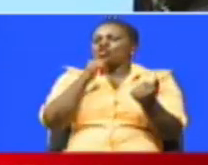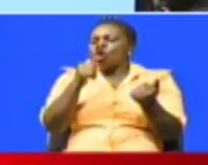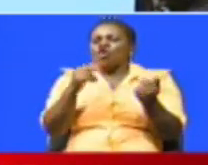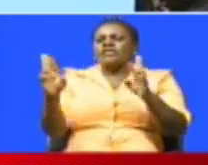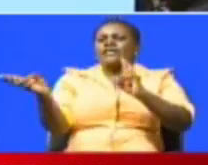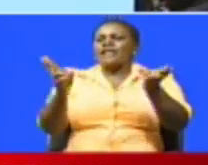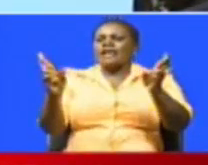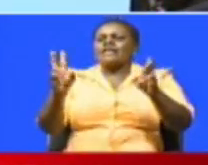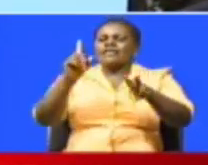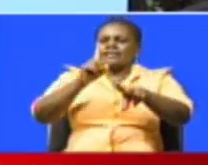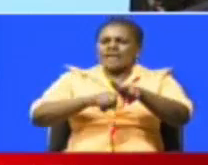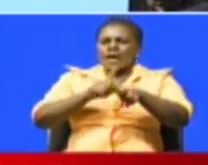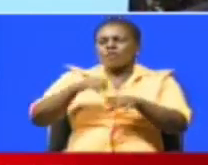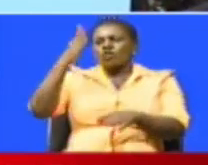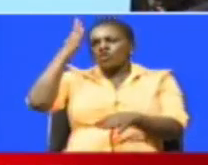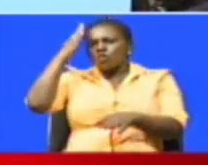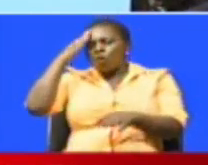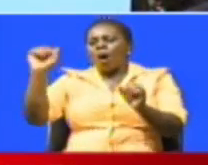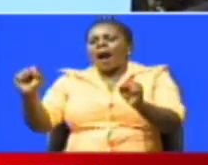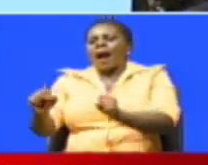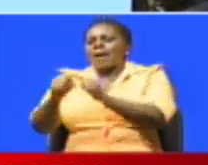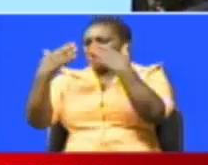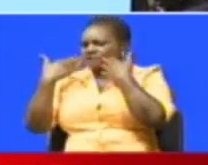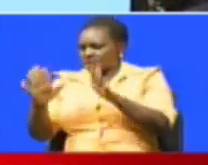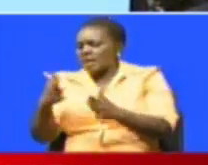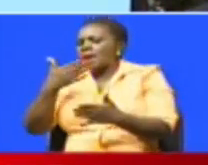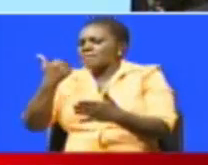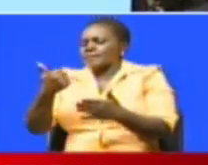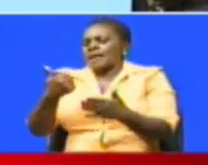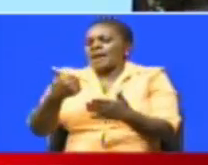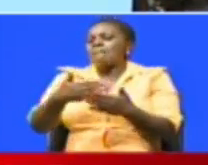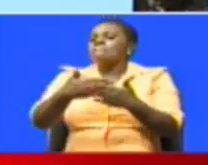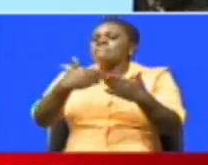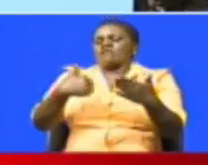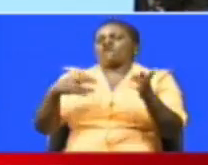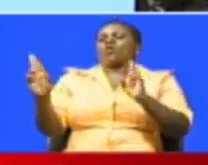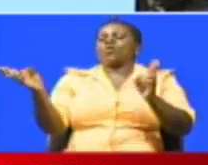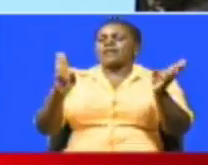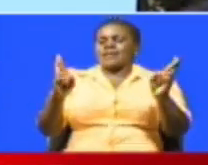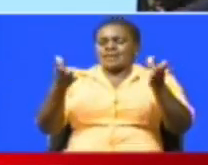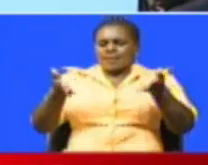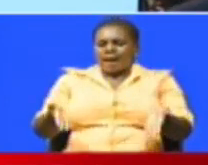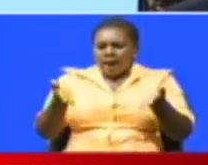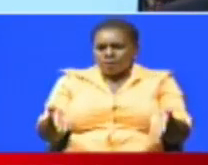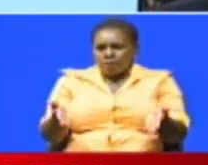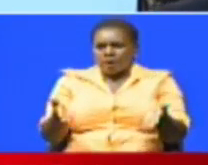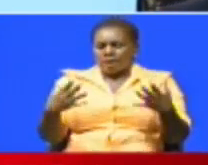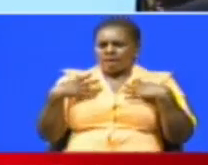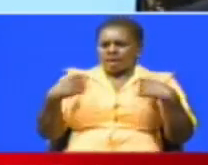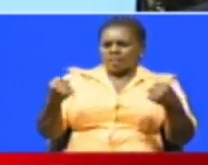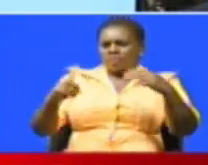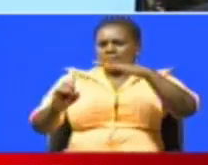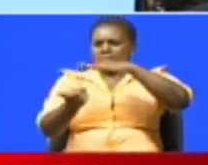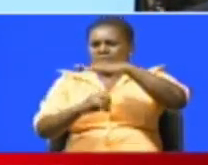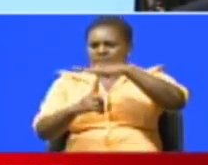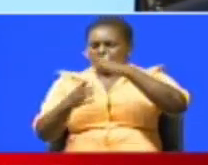ready when we know that it has happened. It is better to us to get ready now. And at the Health Ministry,